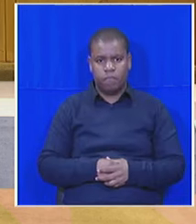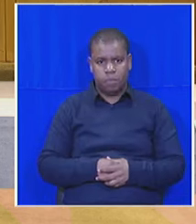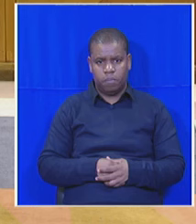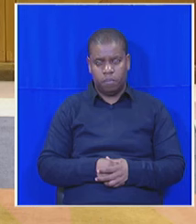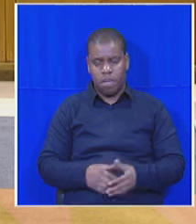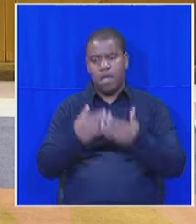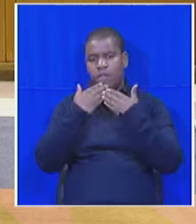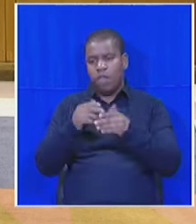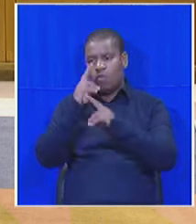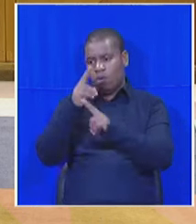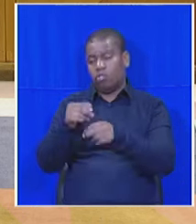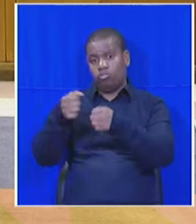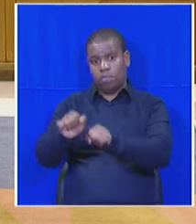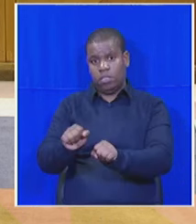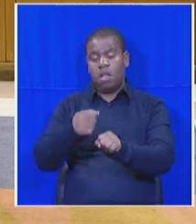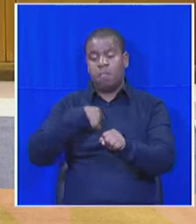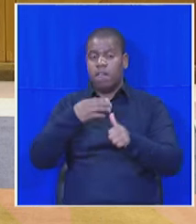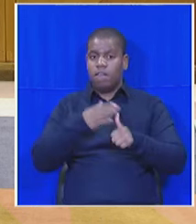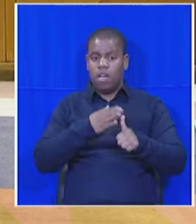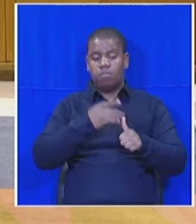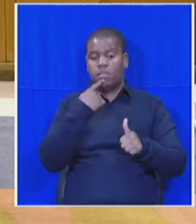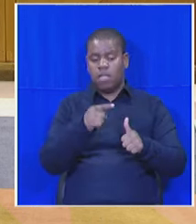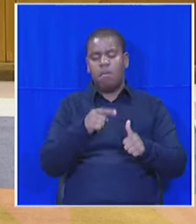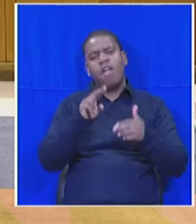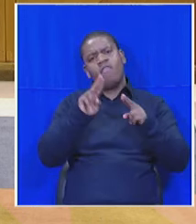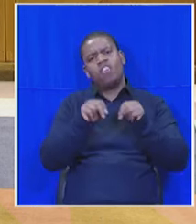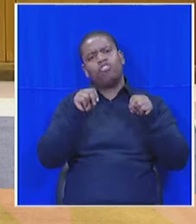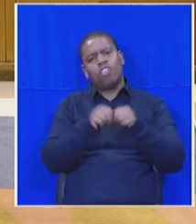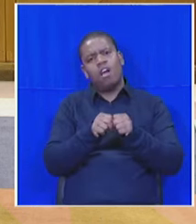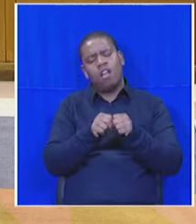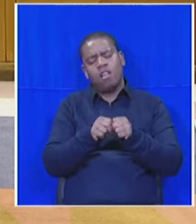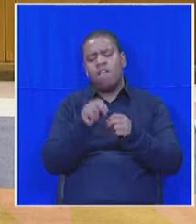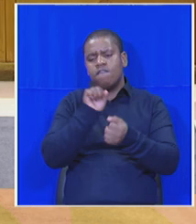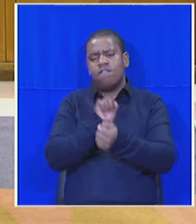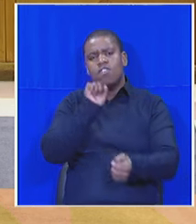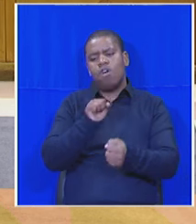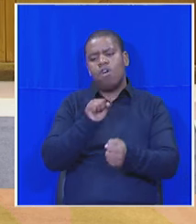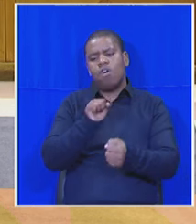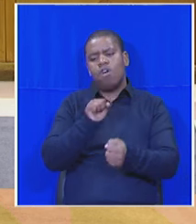Thank you, Honourable Chairperson. Let me start off by saying the National Freedom Party supports this budget.